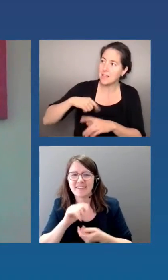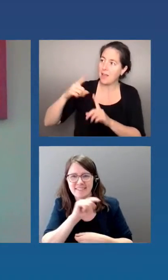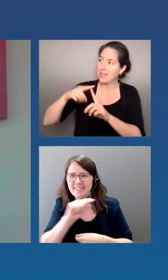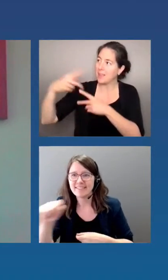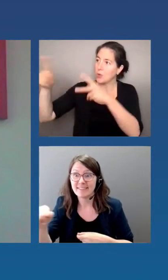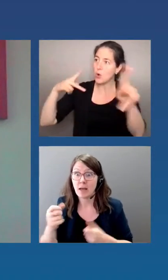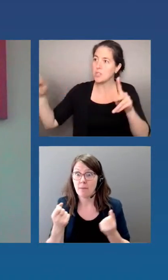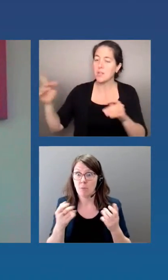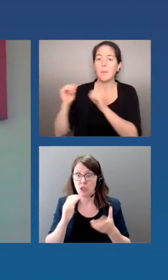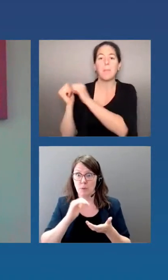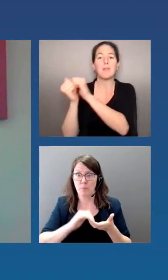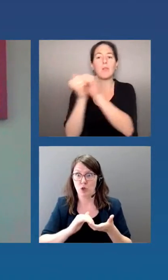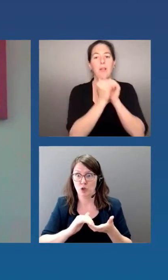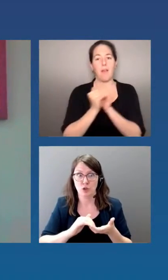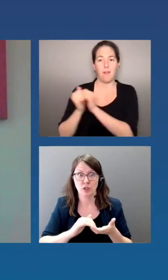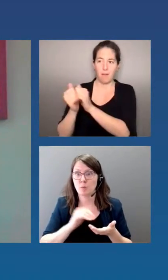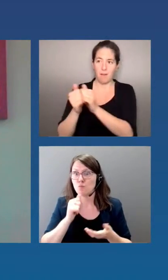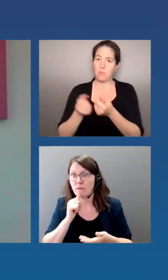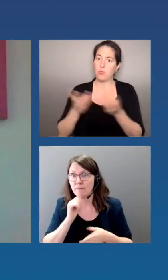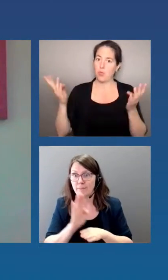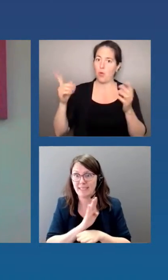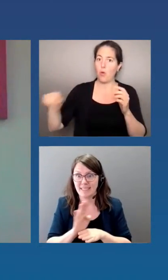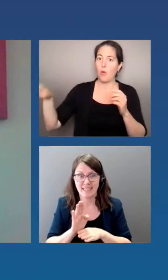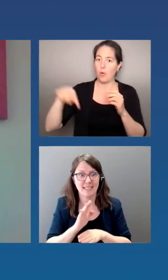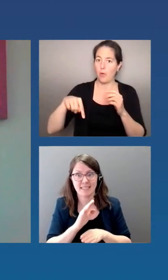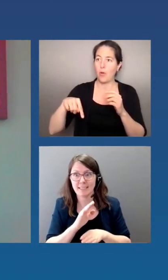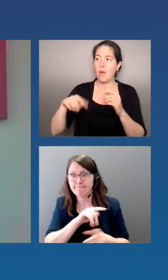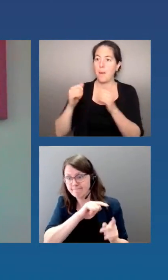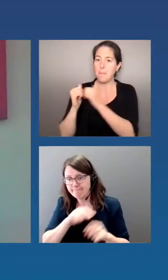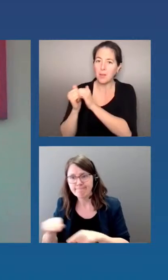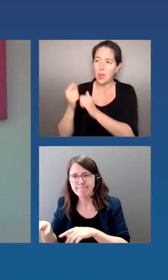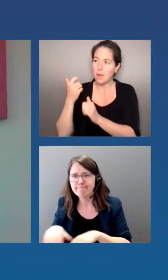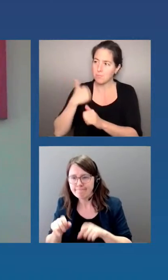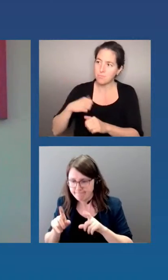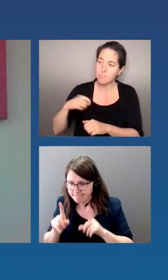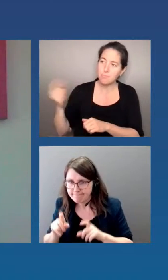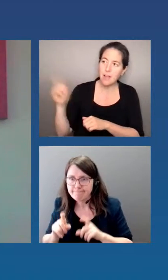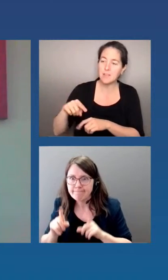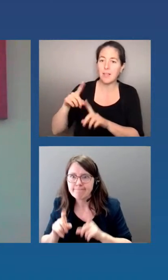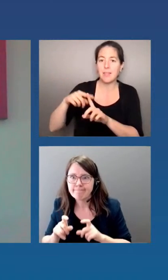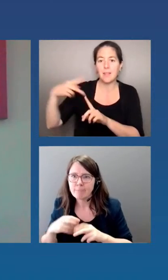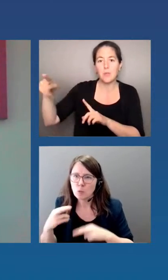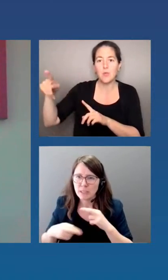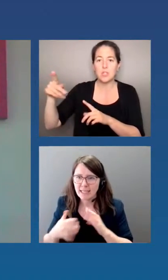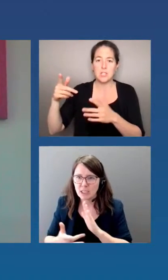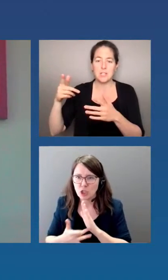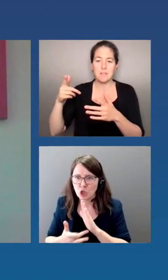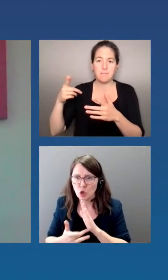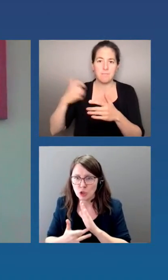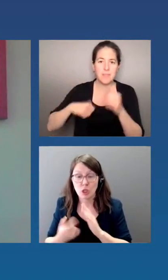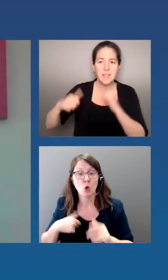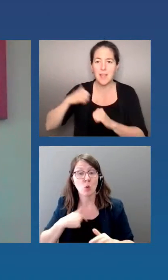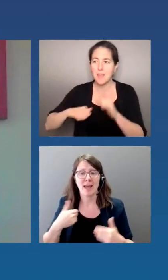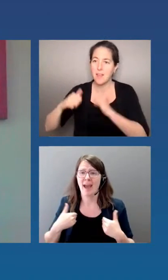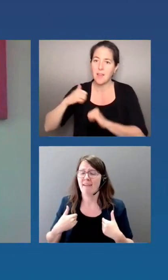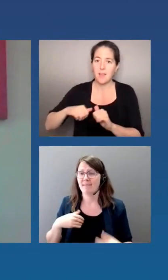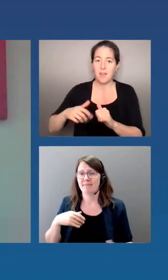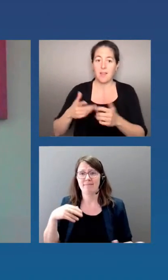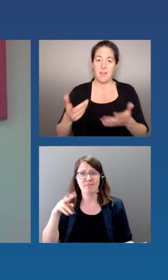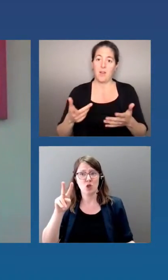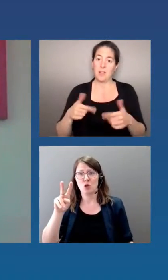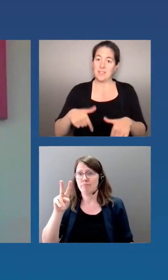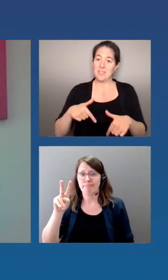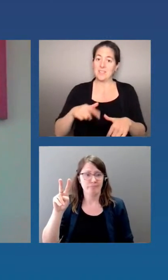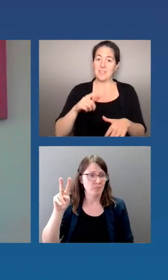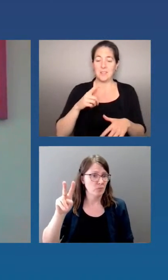that come in there and do that. So we have the luxury of having 2,000 tons of waste at Trailroad every single day. If we